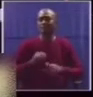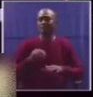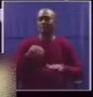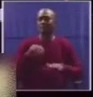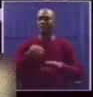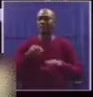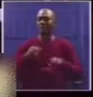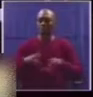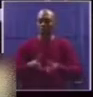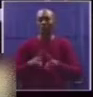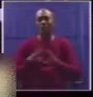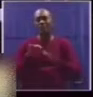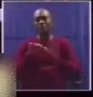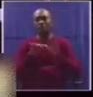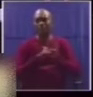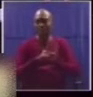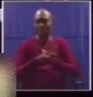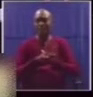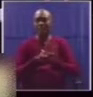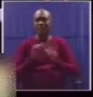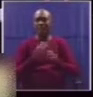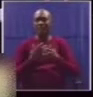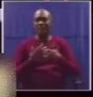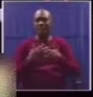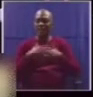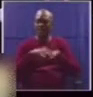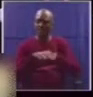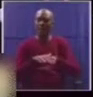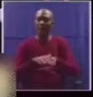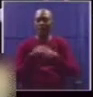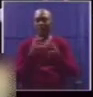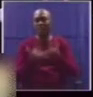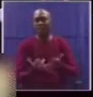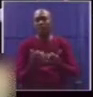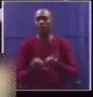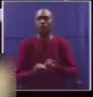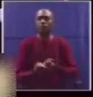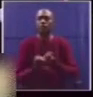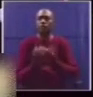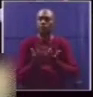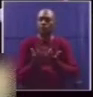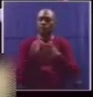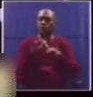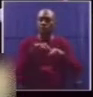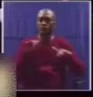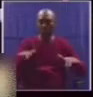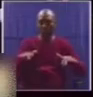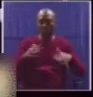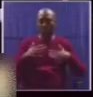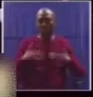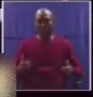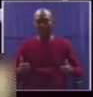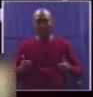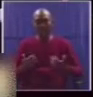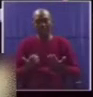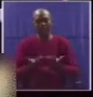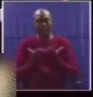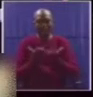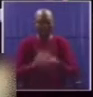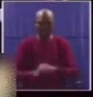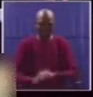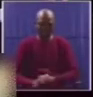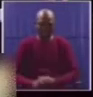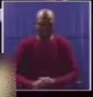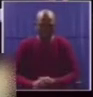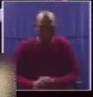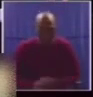negatively impact the current provision of public health care services.